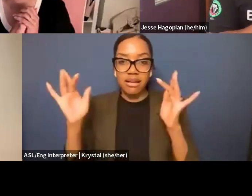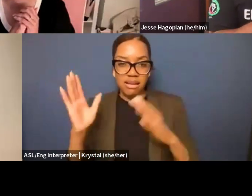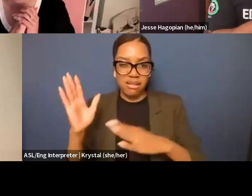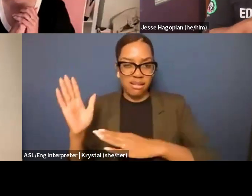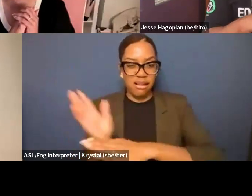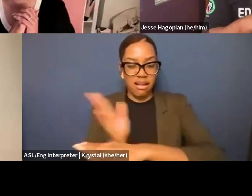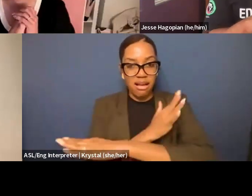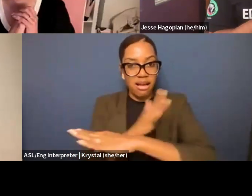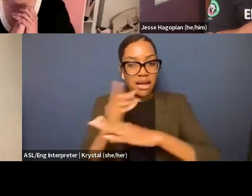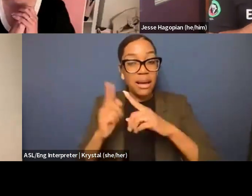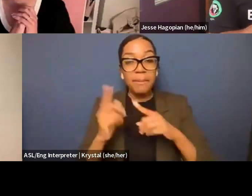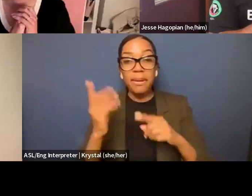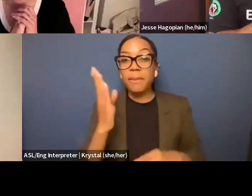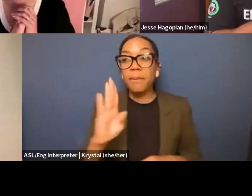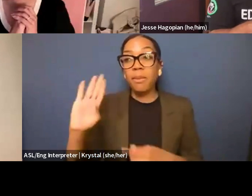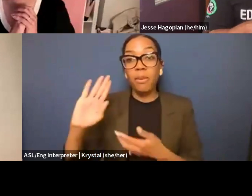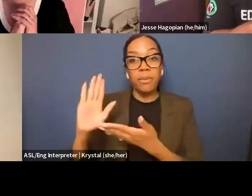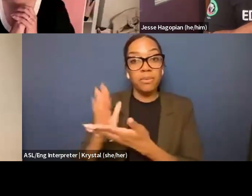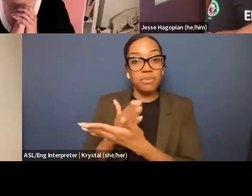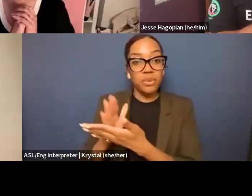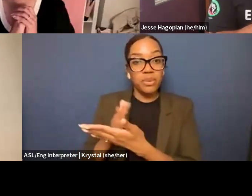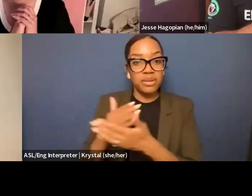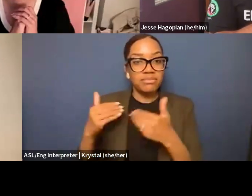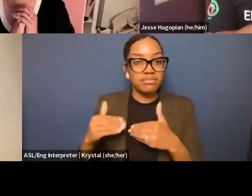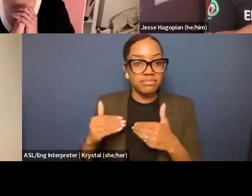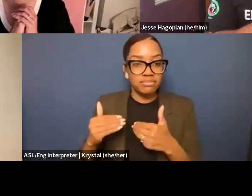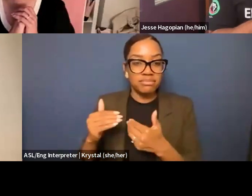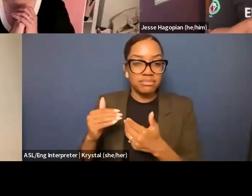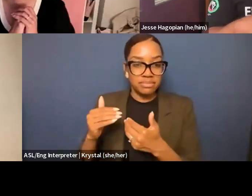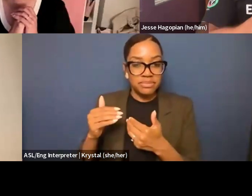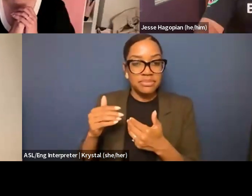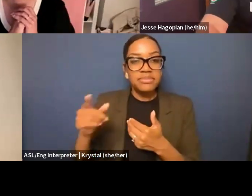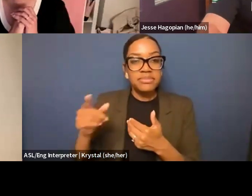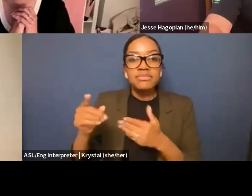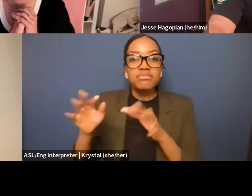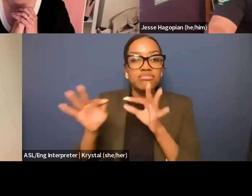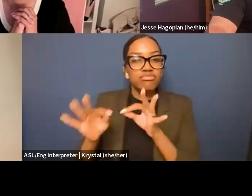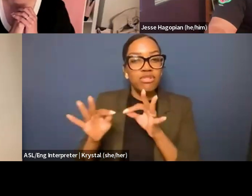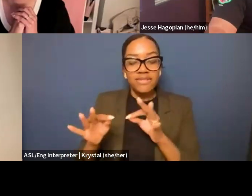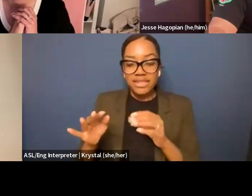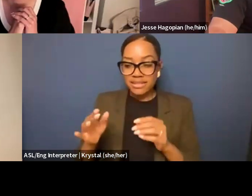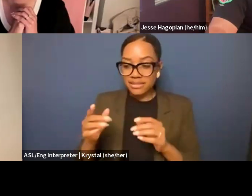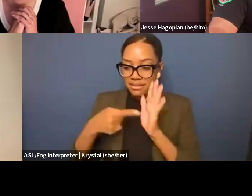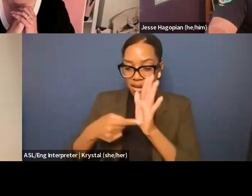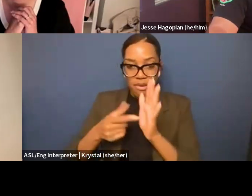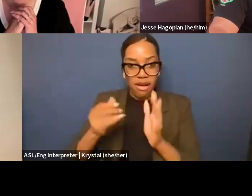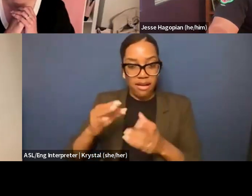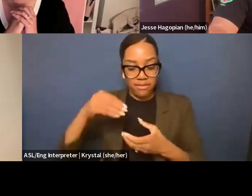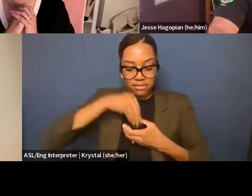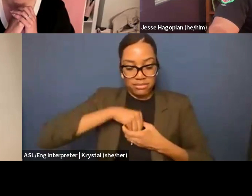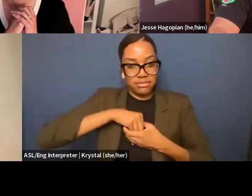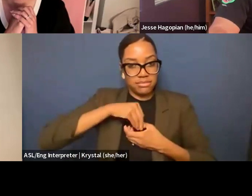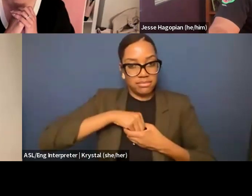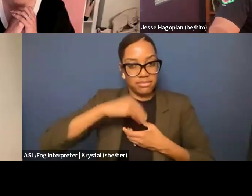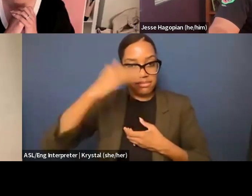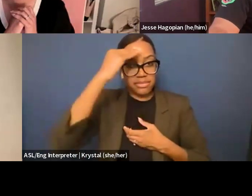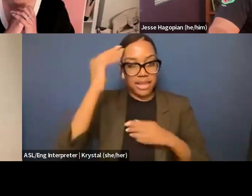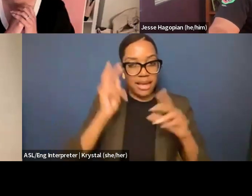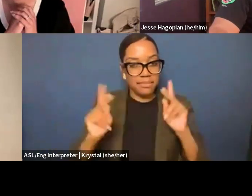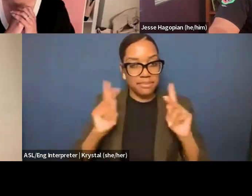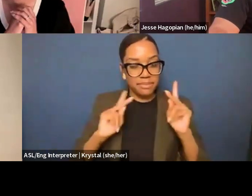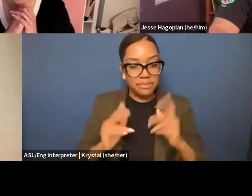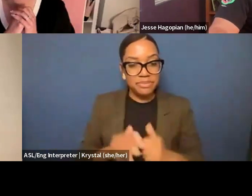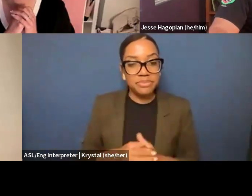writer Amiri Baraka, blues people. Your book made me think of the idea of blues